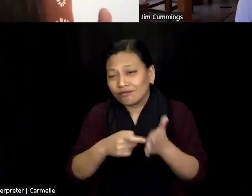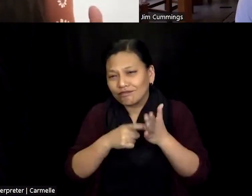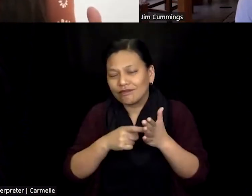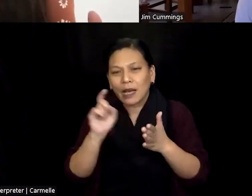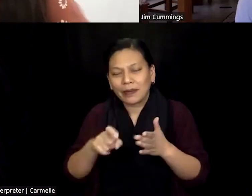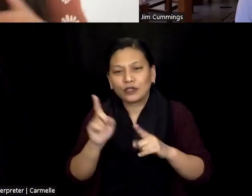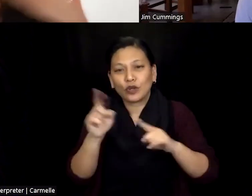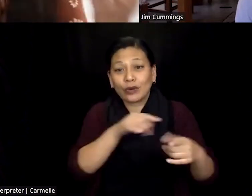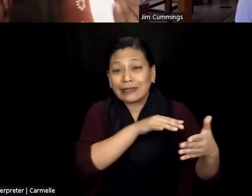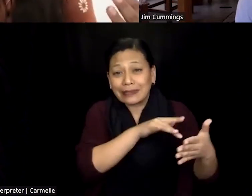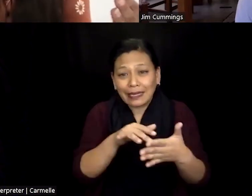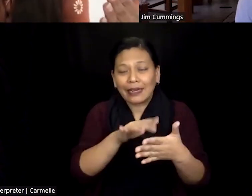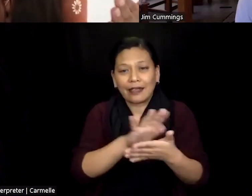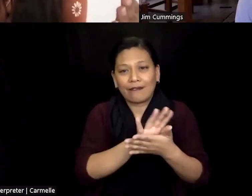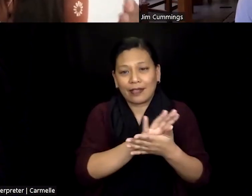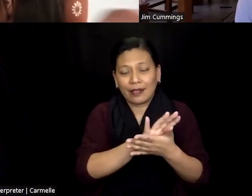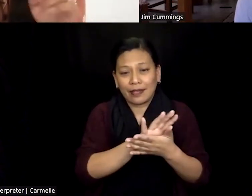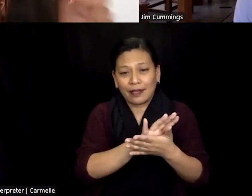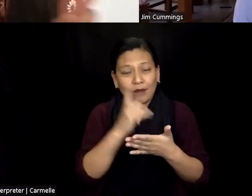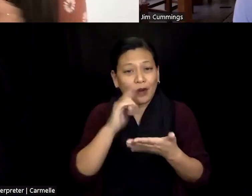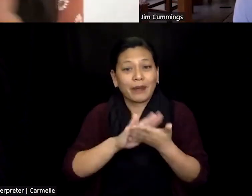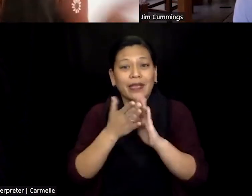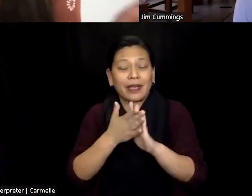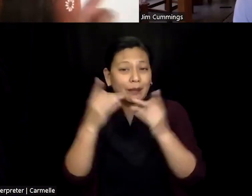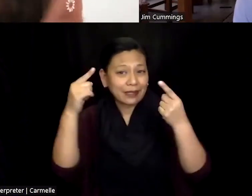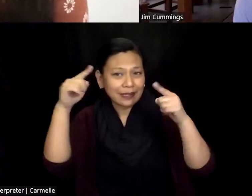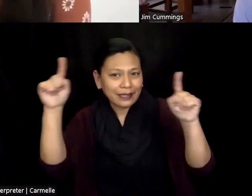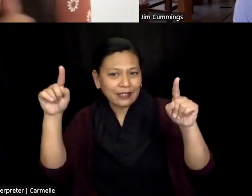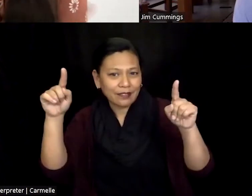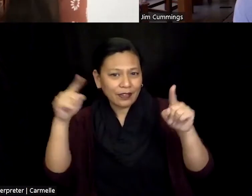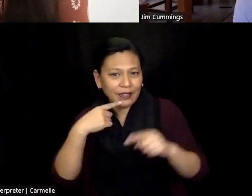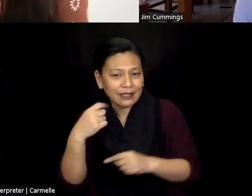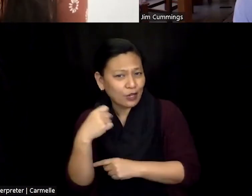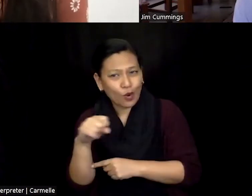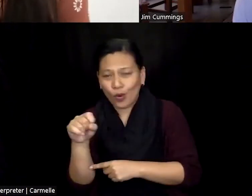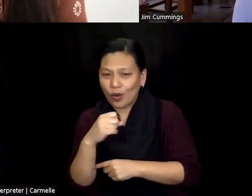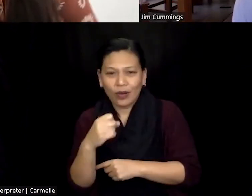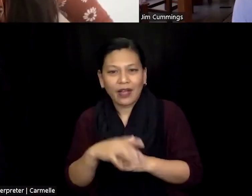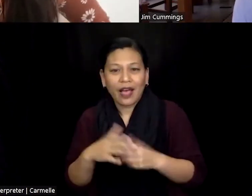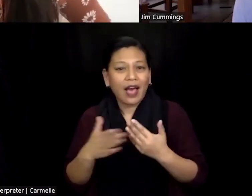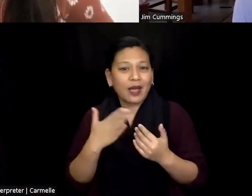film institute to become a successful filmmaker? You're already nodding your head. You're like, no, Deepa, not at all. I almost swore. I almost said